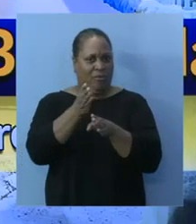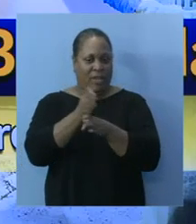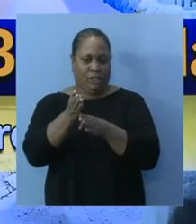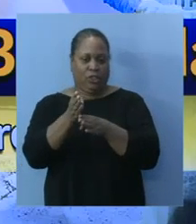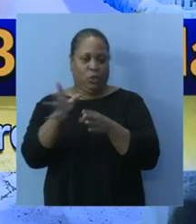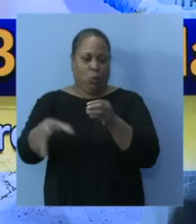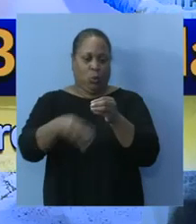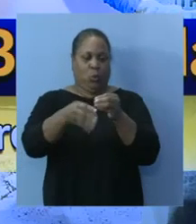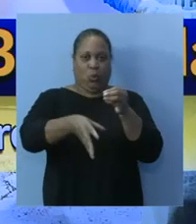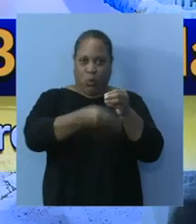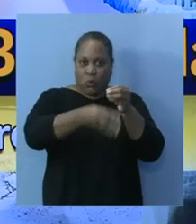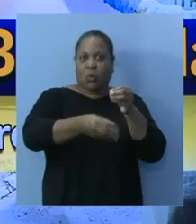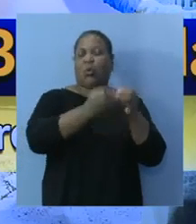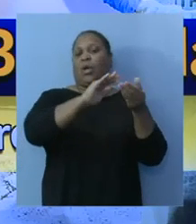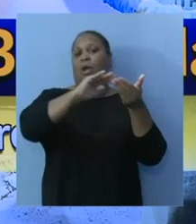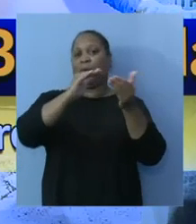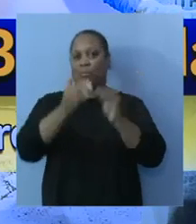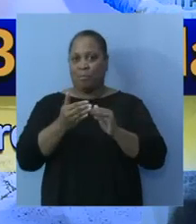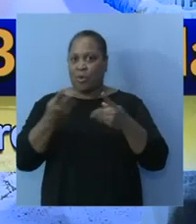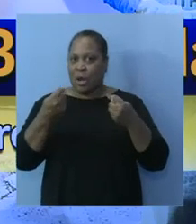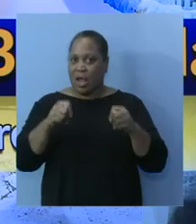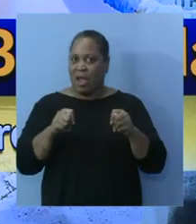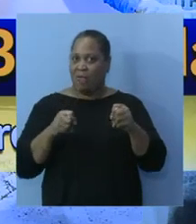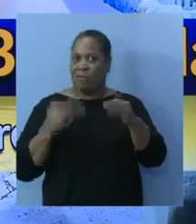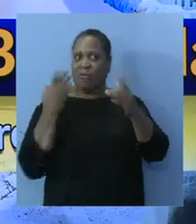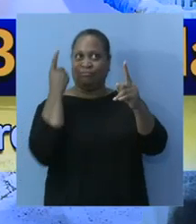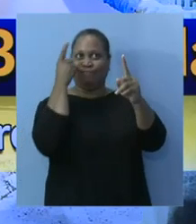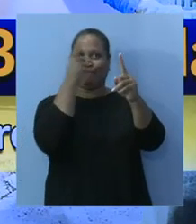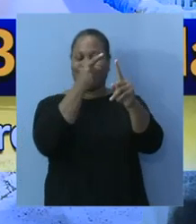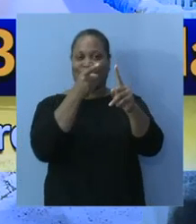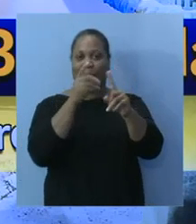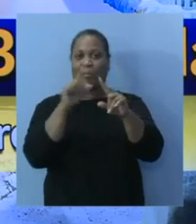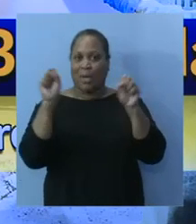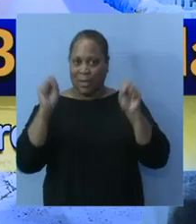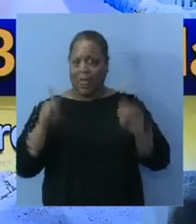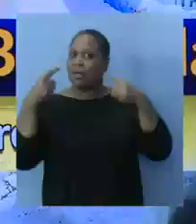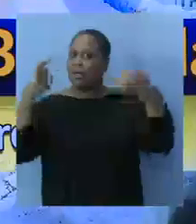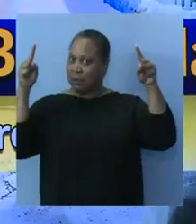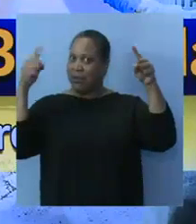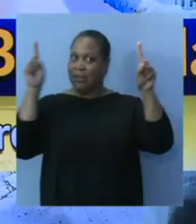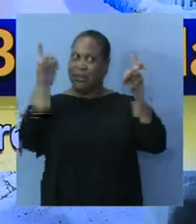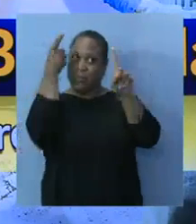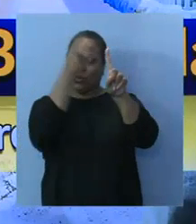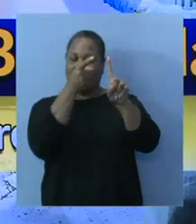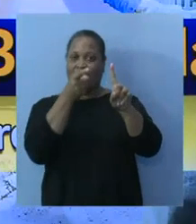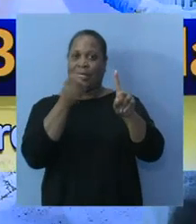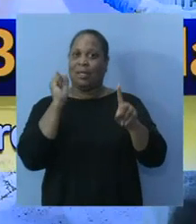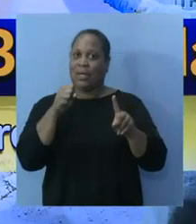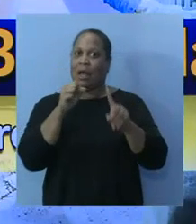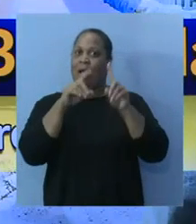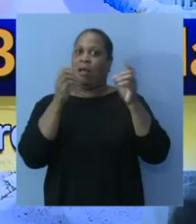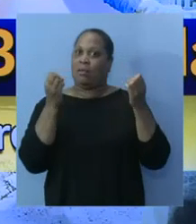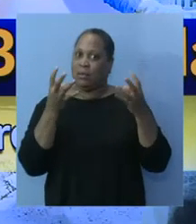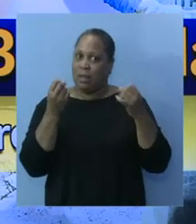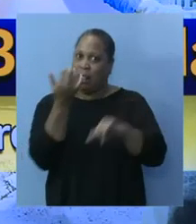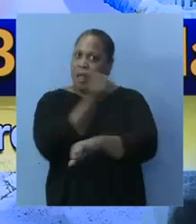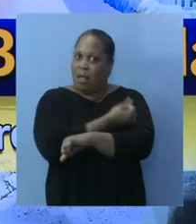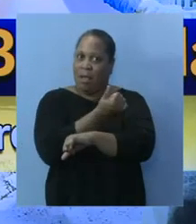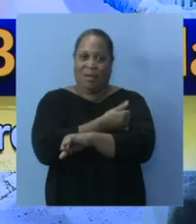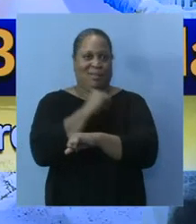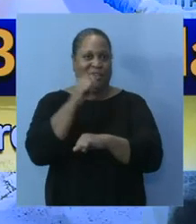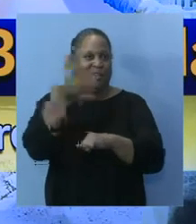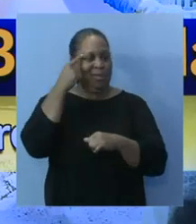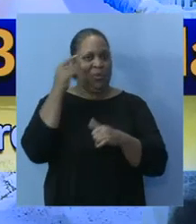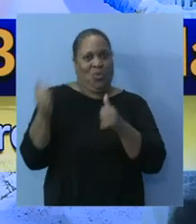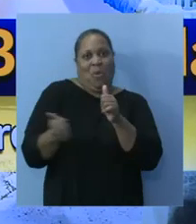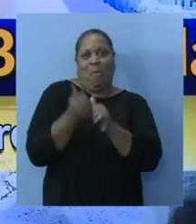to be a community effort to get there, but I have no doubt that we'll be able to make that target. It is incredibly aggressive. I do not believe that we'll be the most vaccinated country in the